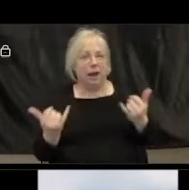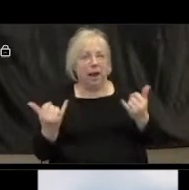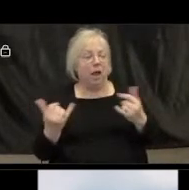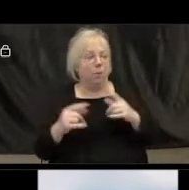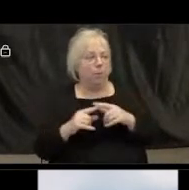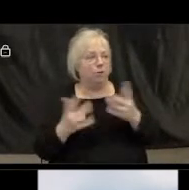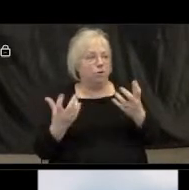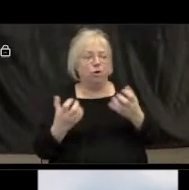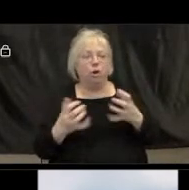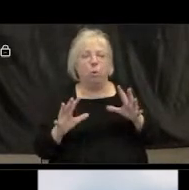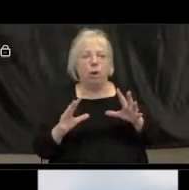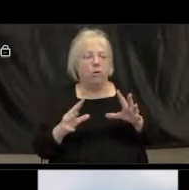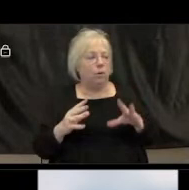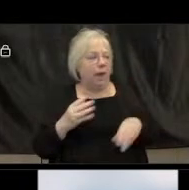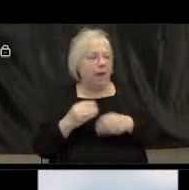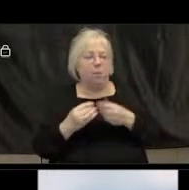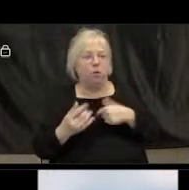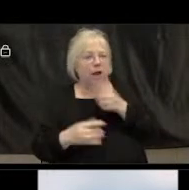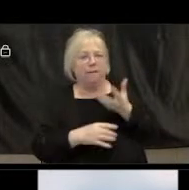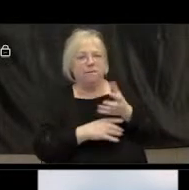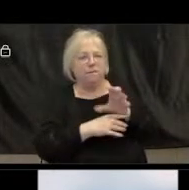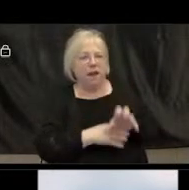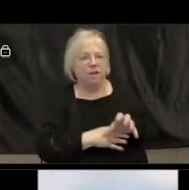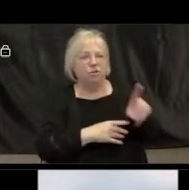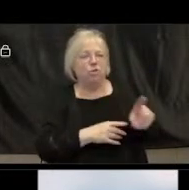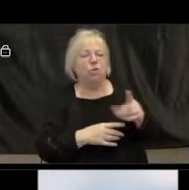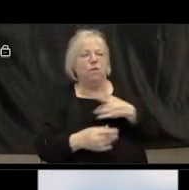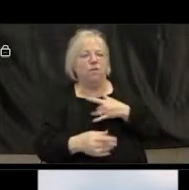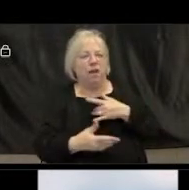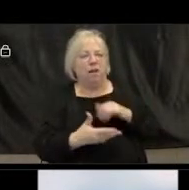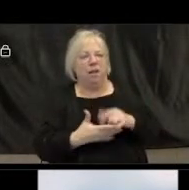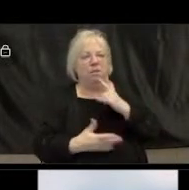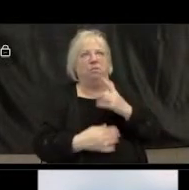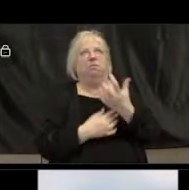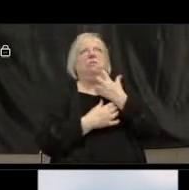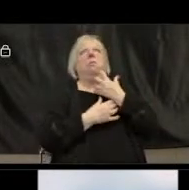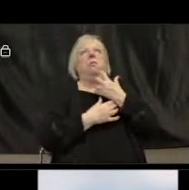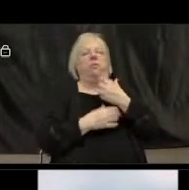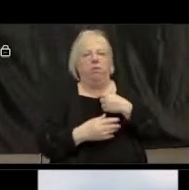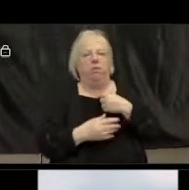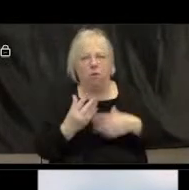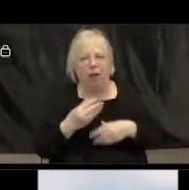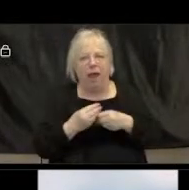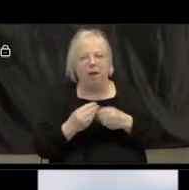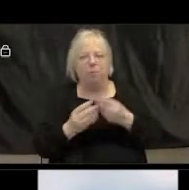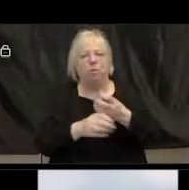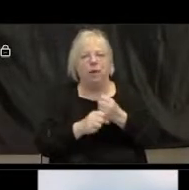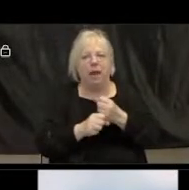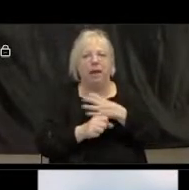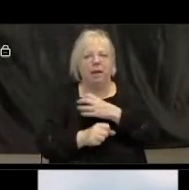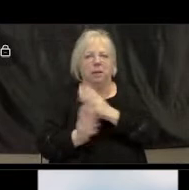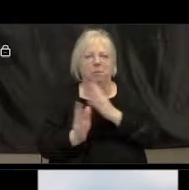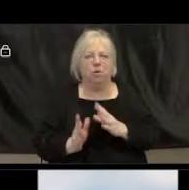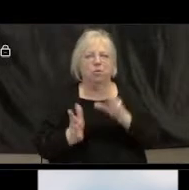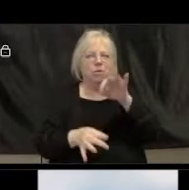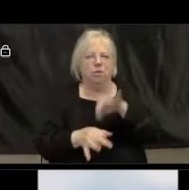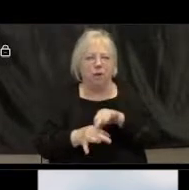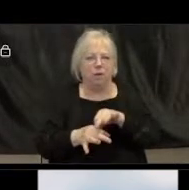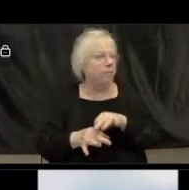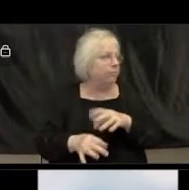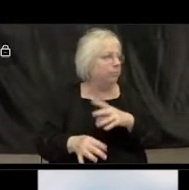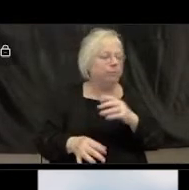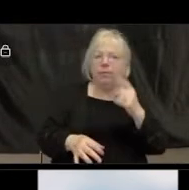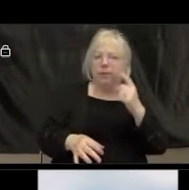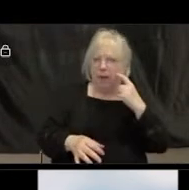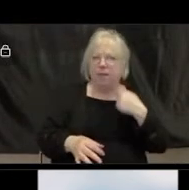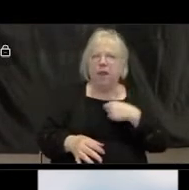want to add those, and we're not going to make you add those to feel that you are having to add those to obtain a commissioner's vote. And I think we're